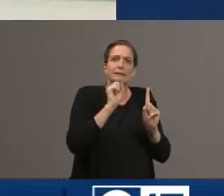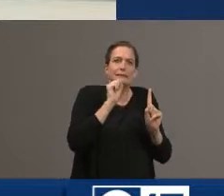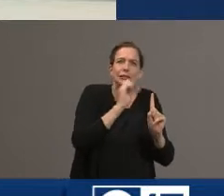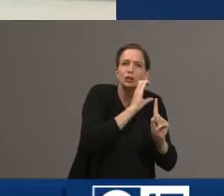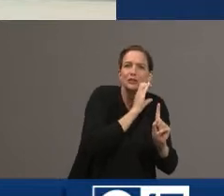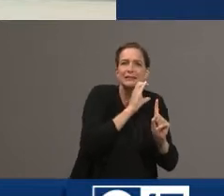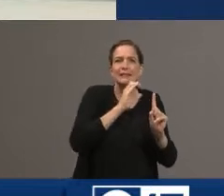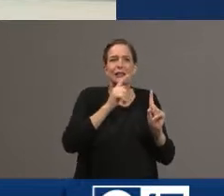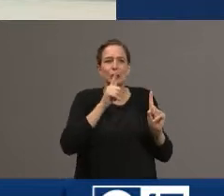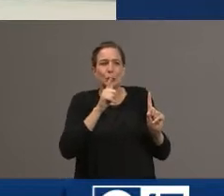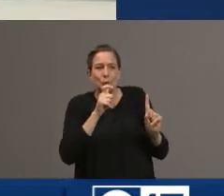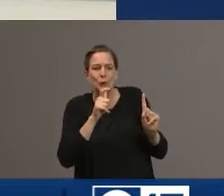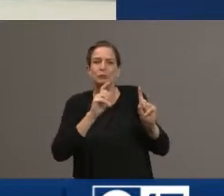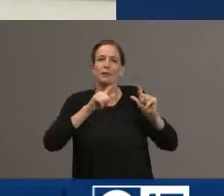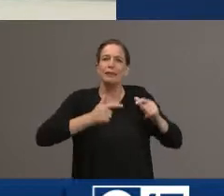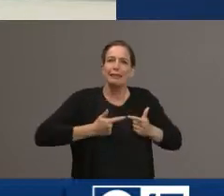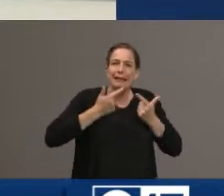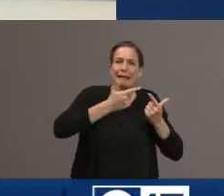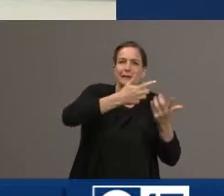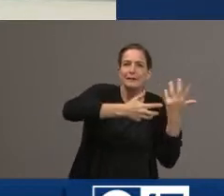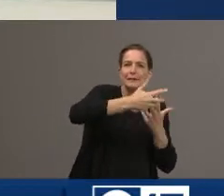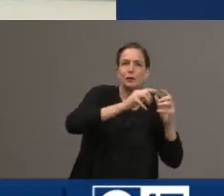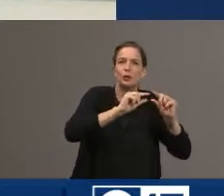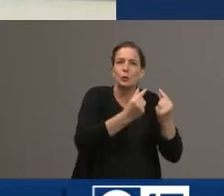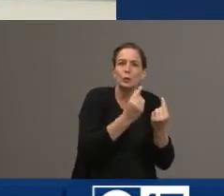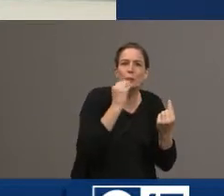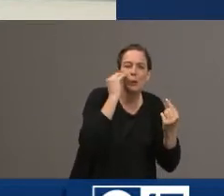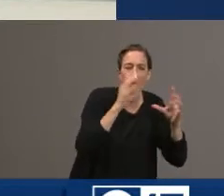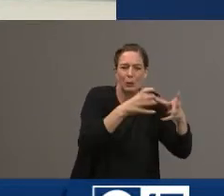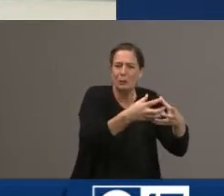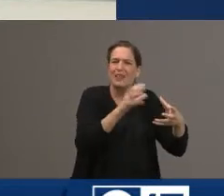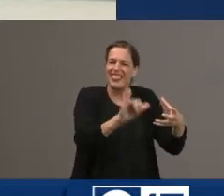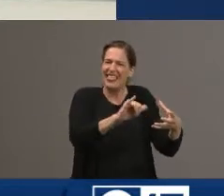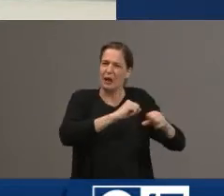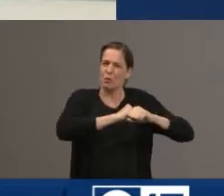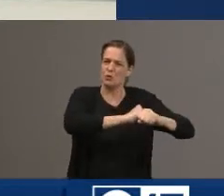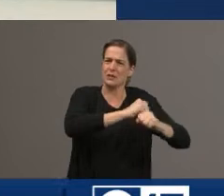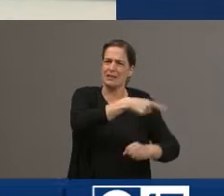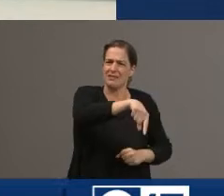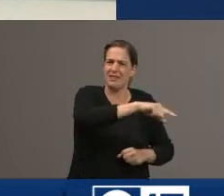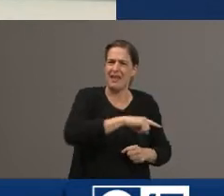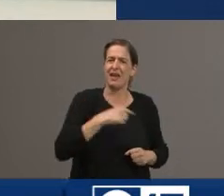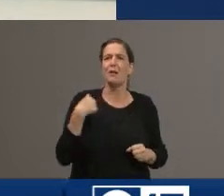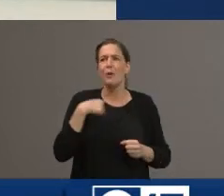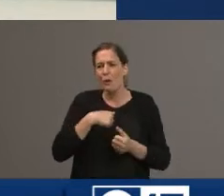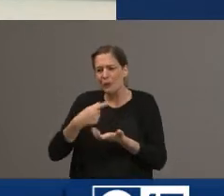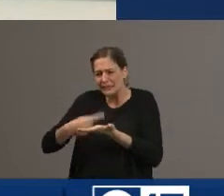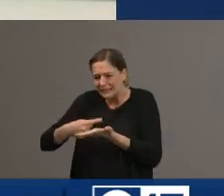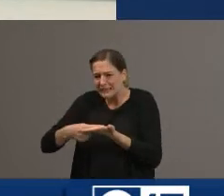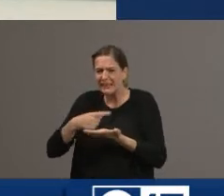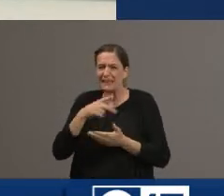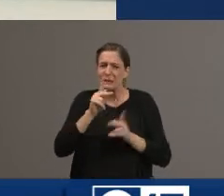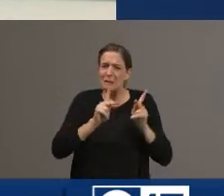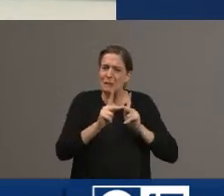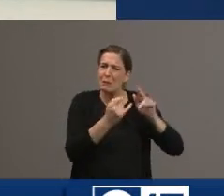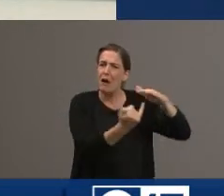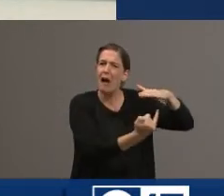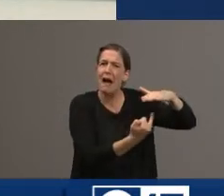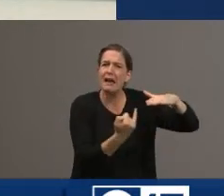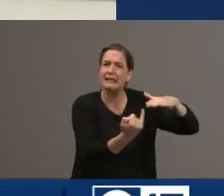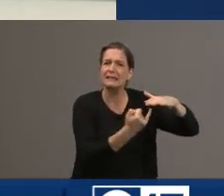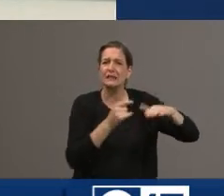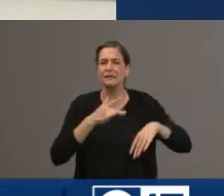address the loneliness and disconnection there, but we didn't have a lot of discussion around how